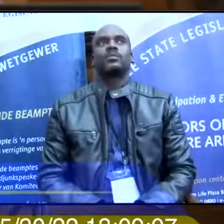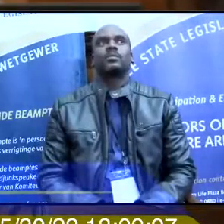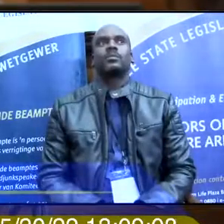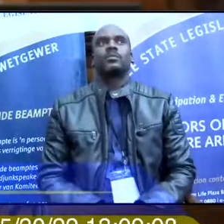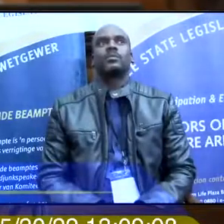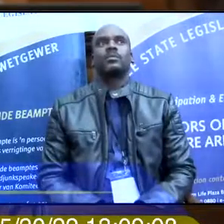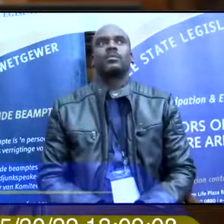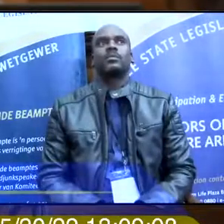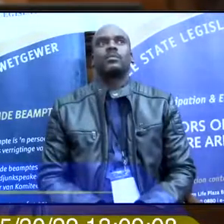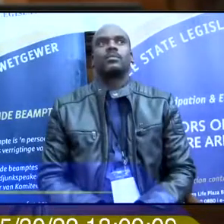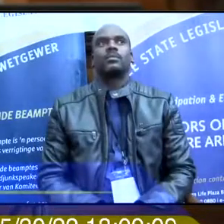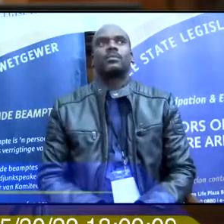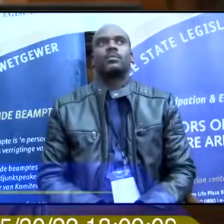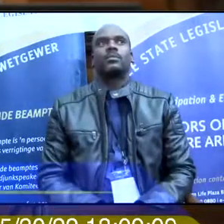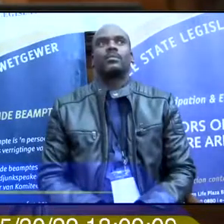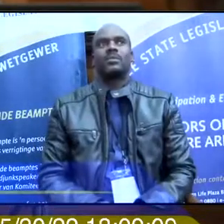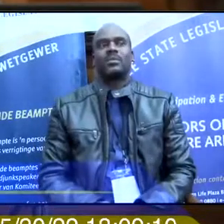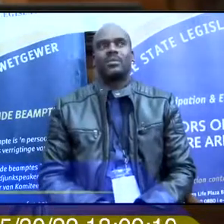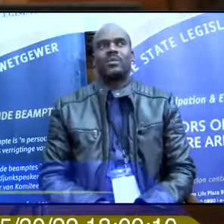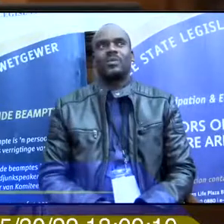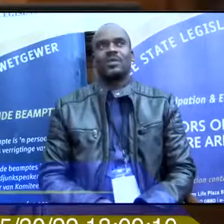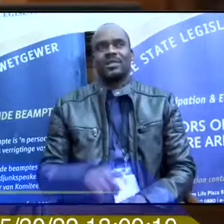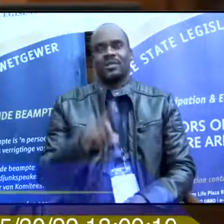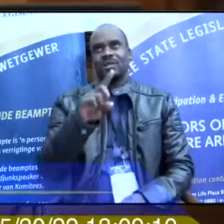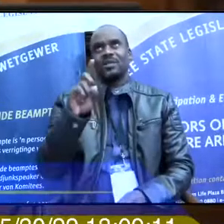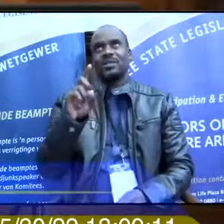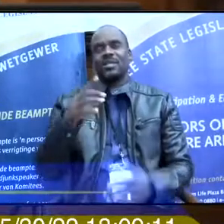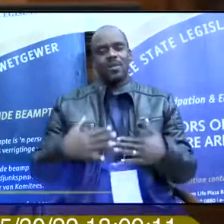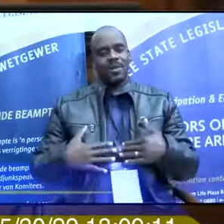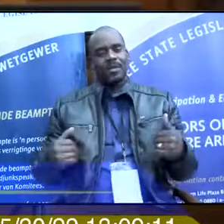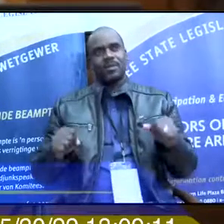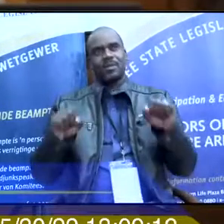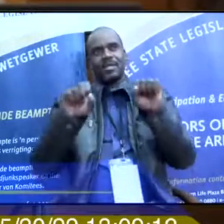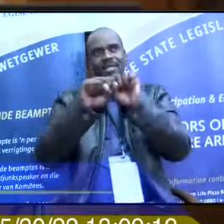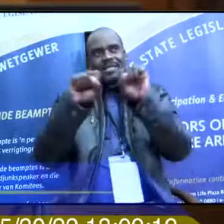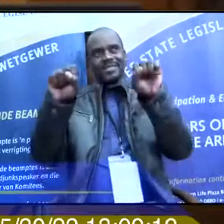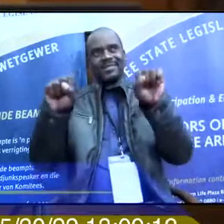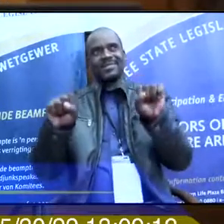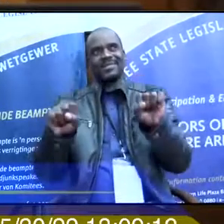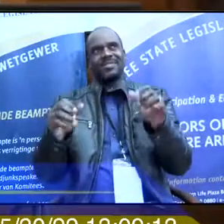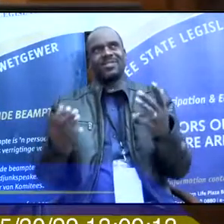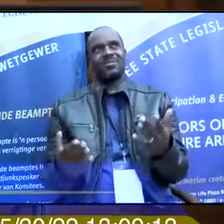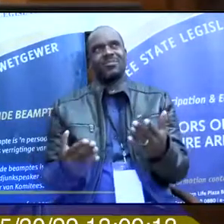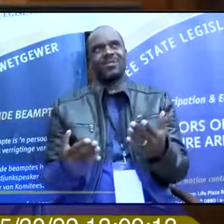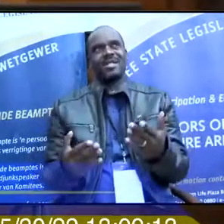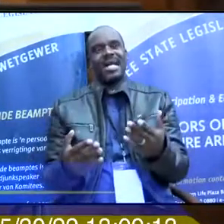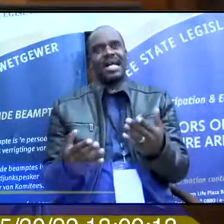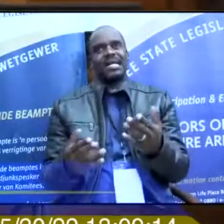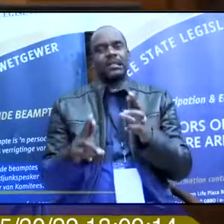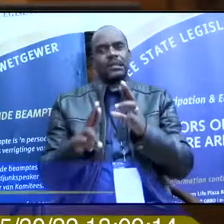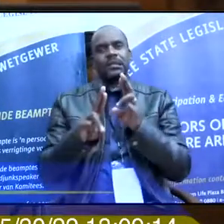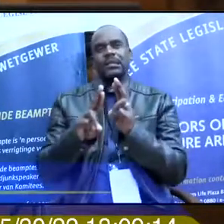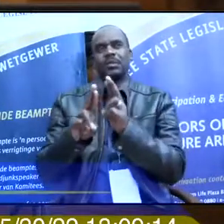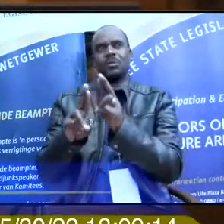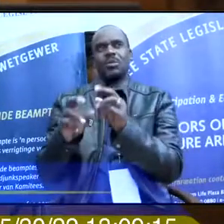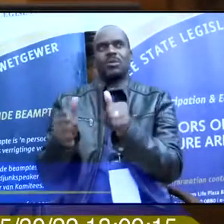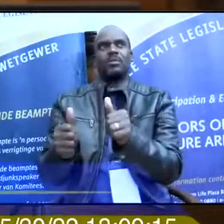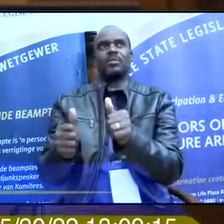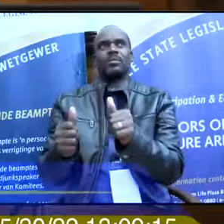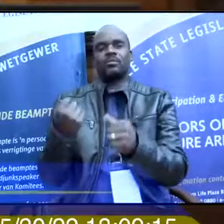another impact we have noted is that our health care system is not ready to respond to the next health